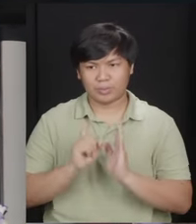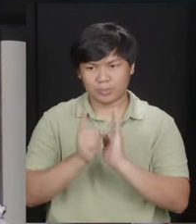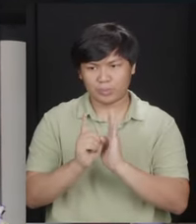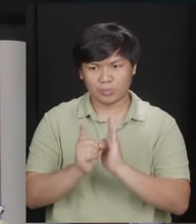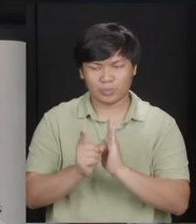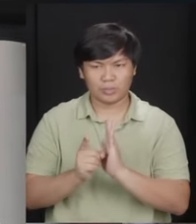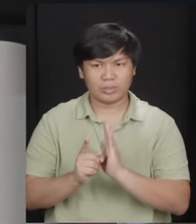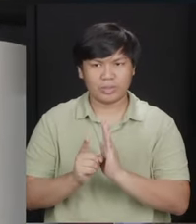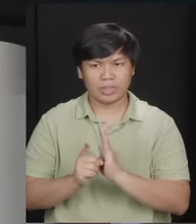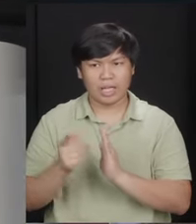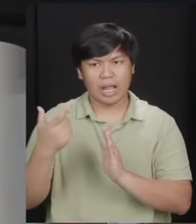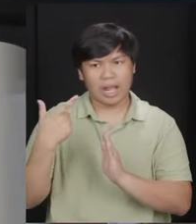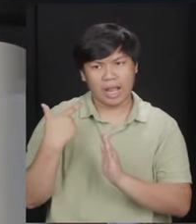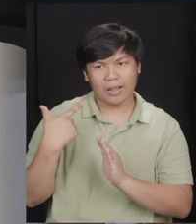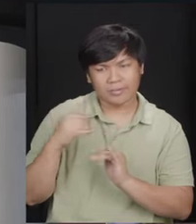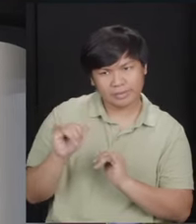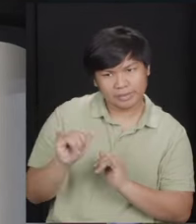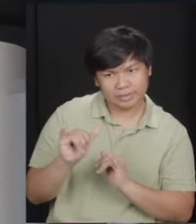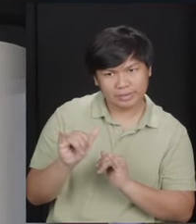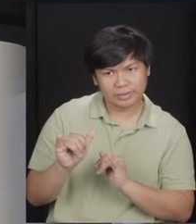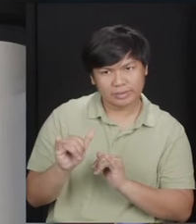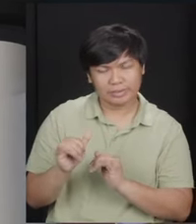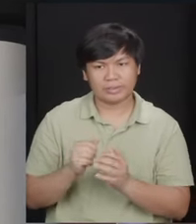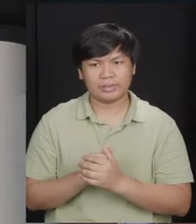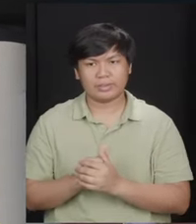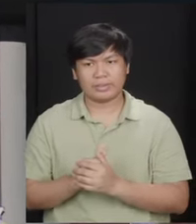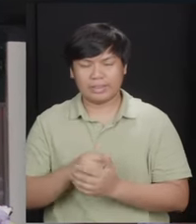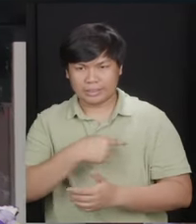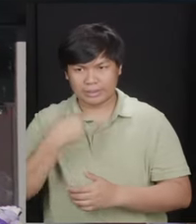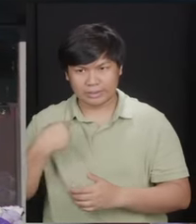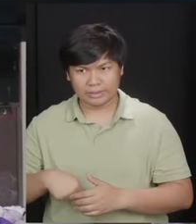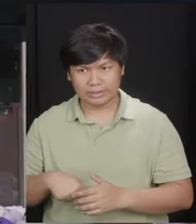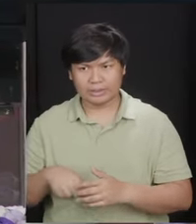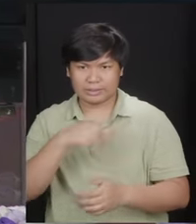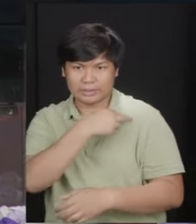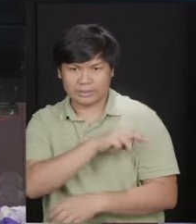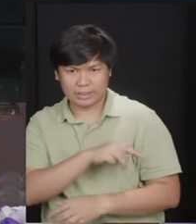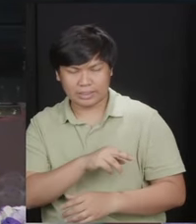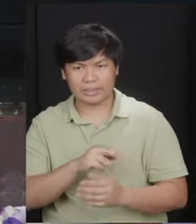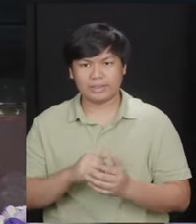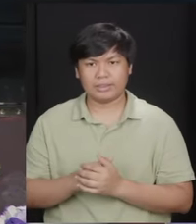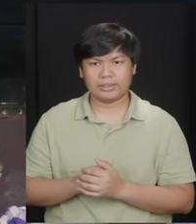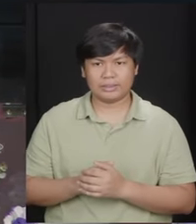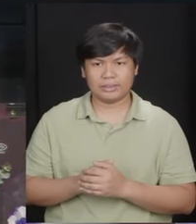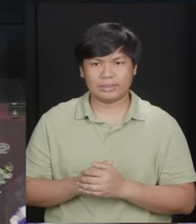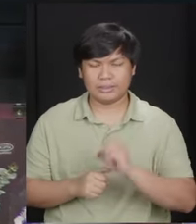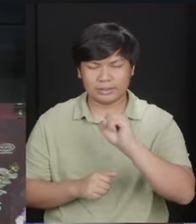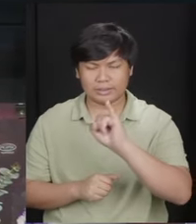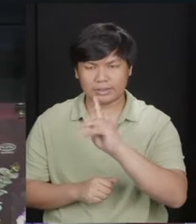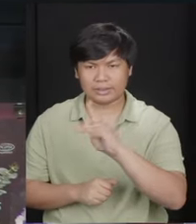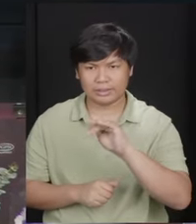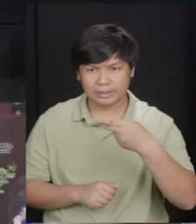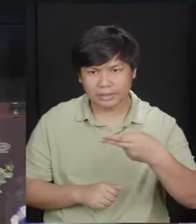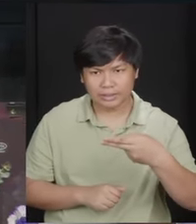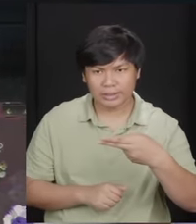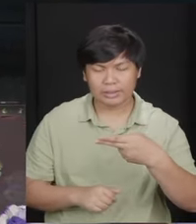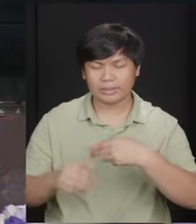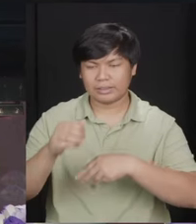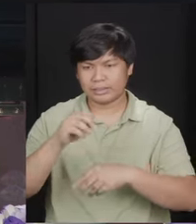an indirect reference to it. Confucianism has an indirect reference to it. Sikhism, even New